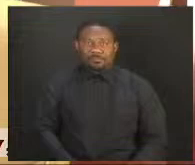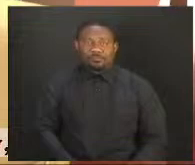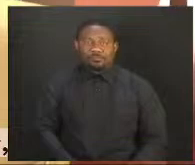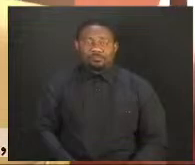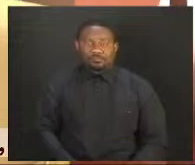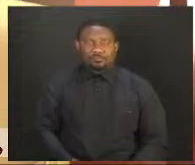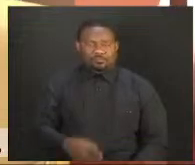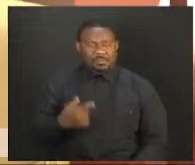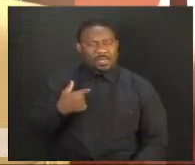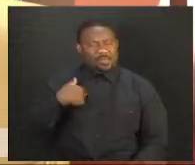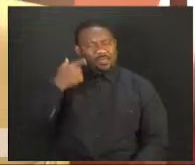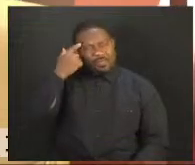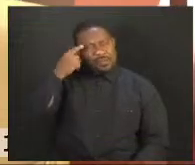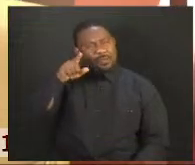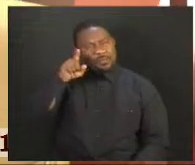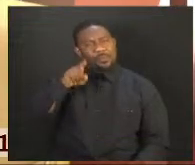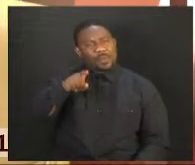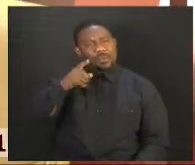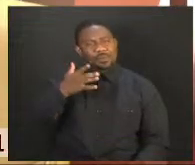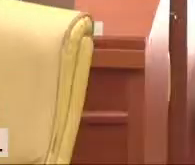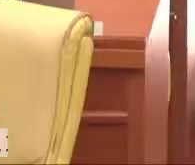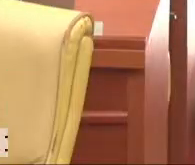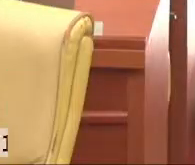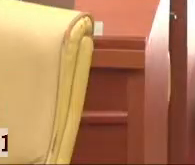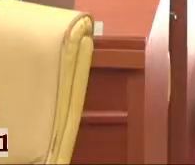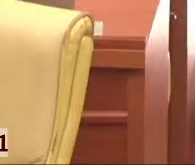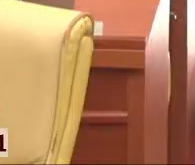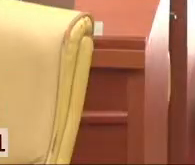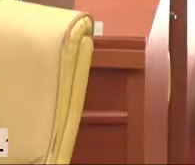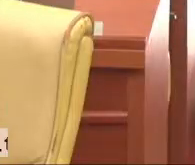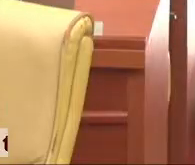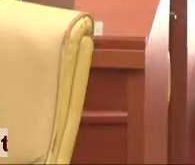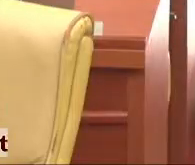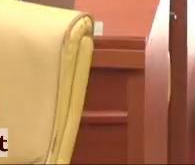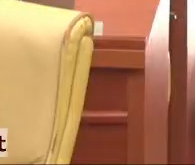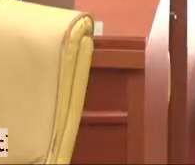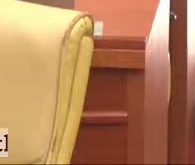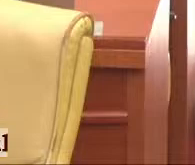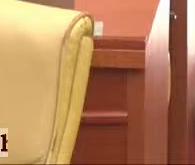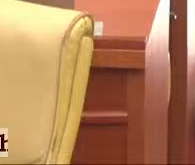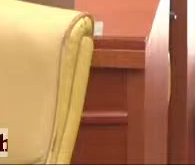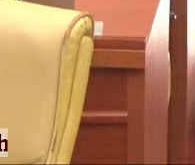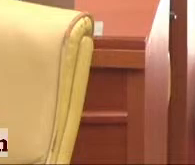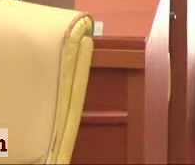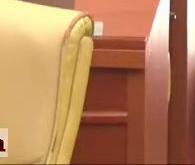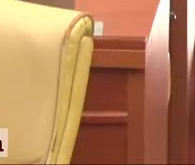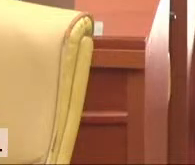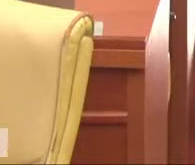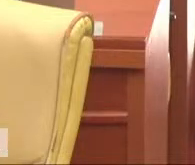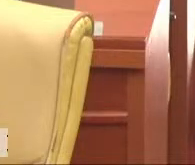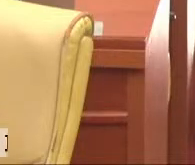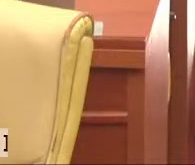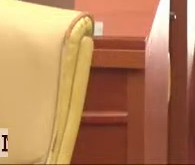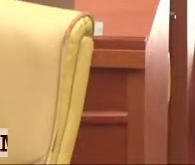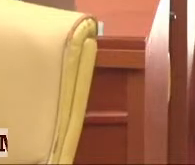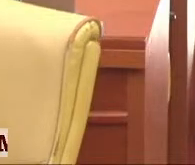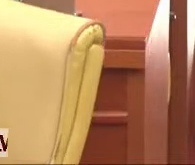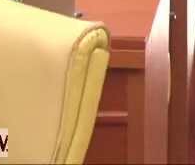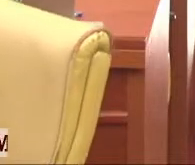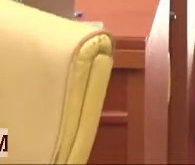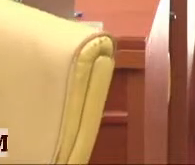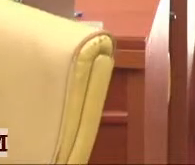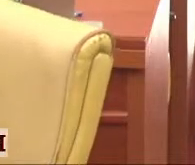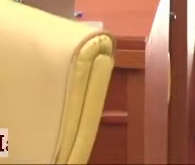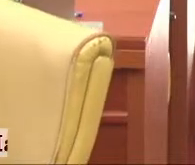must determine, my application is that the House must determine the form of the budget statement before he reads the statement. Thank you, Mr.